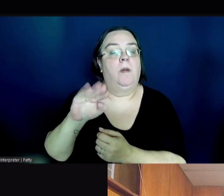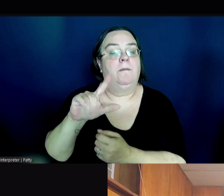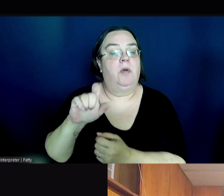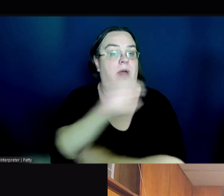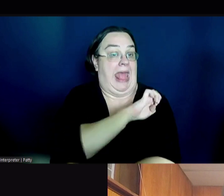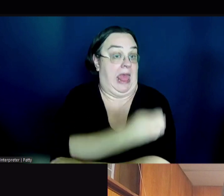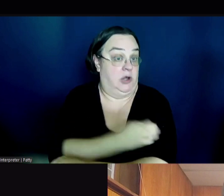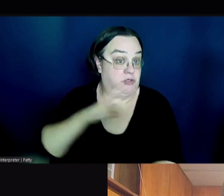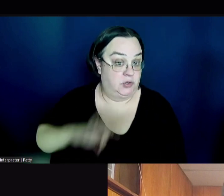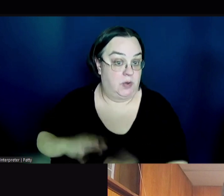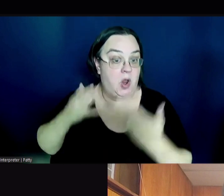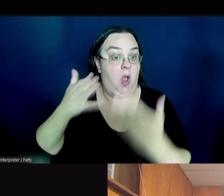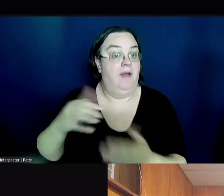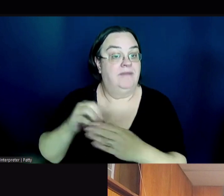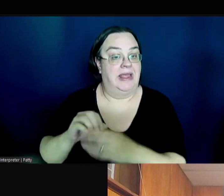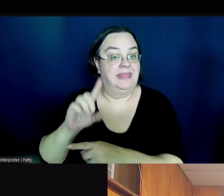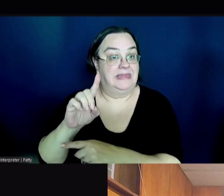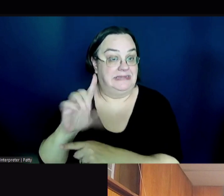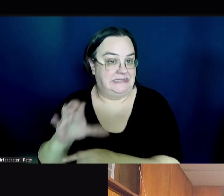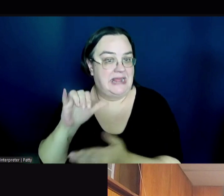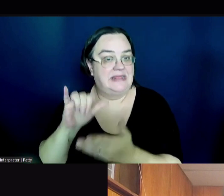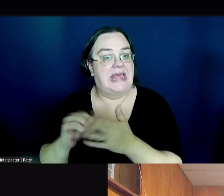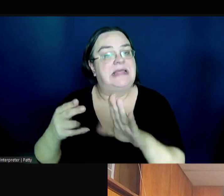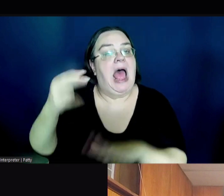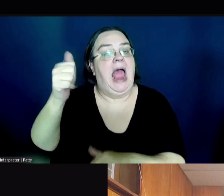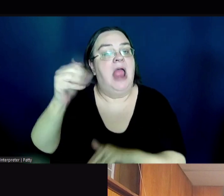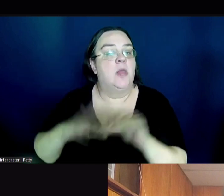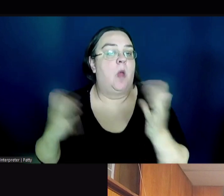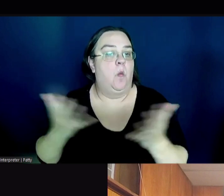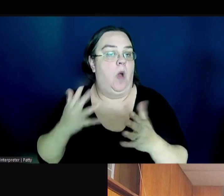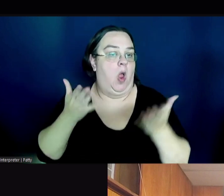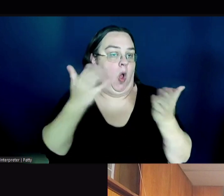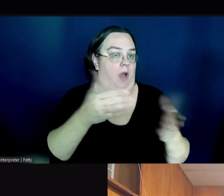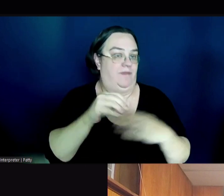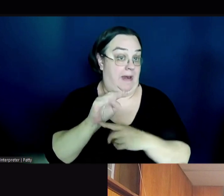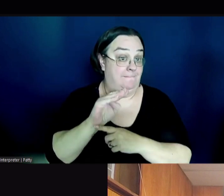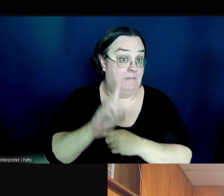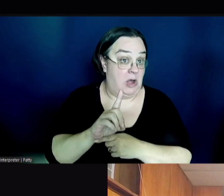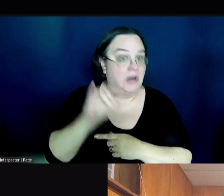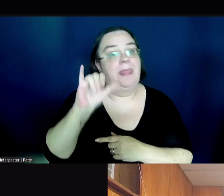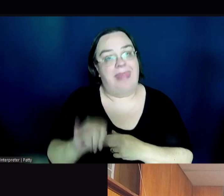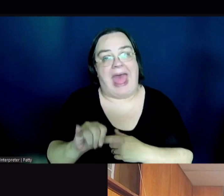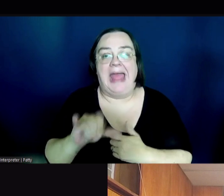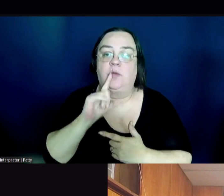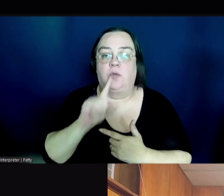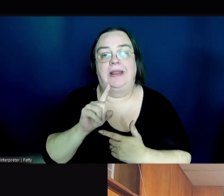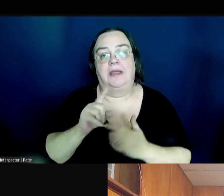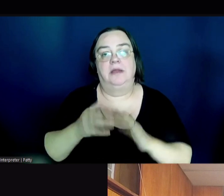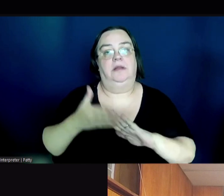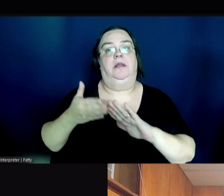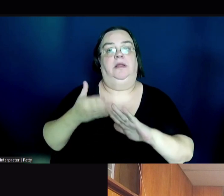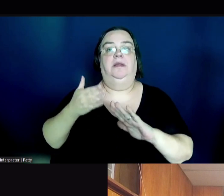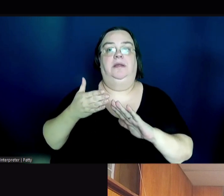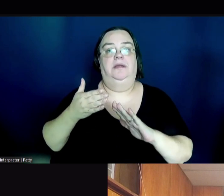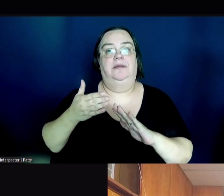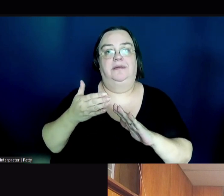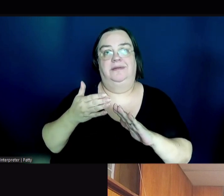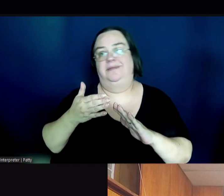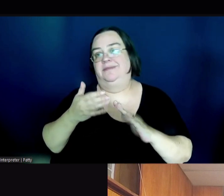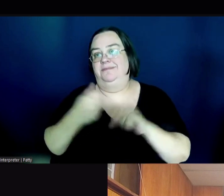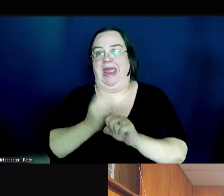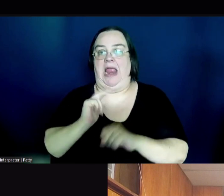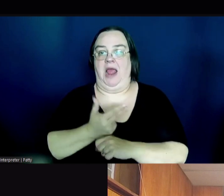of higher value than the ones offered in Maryland. So that kind of drove the site selection, where